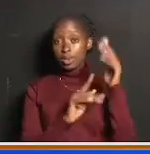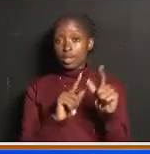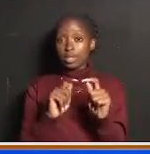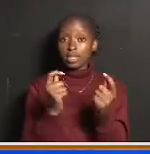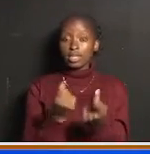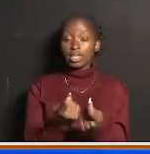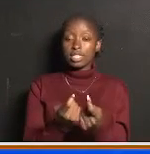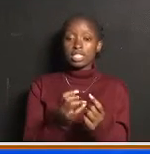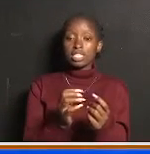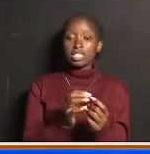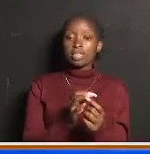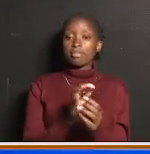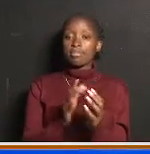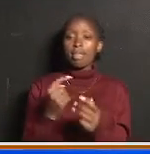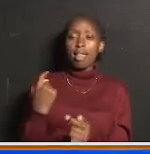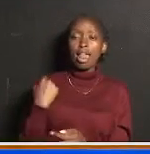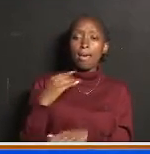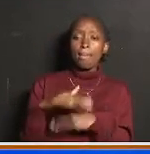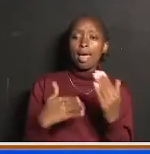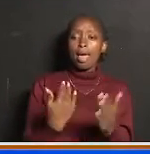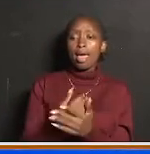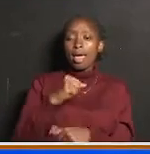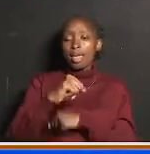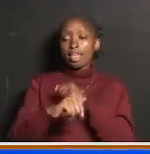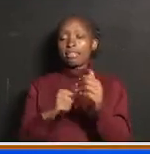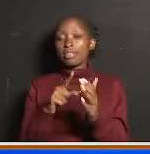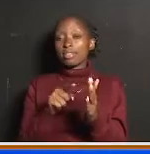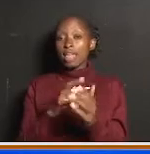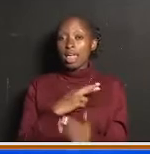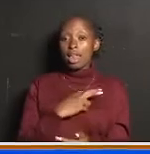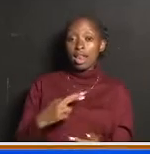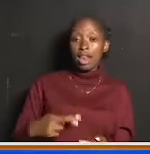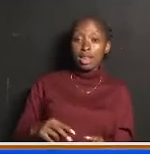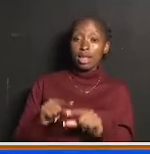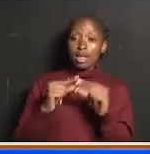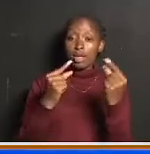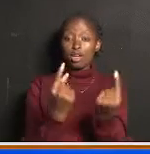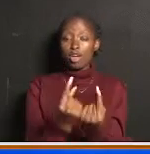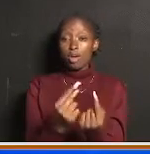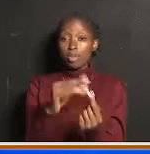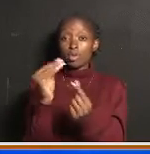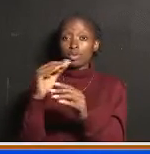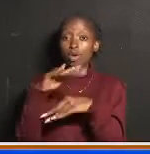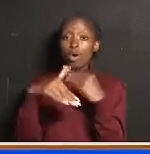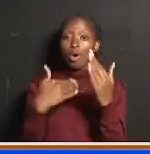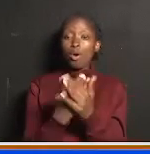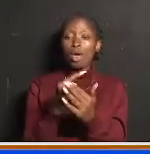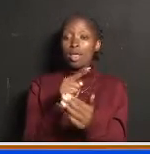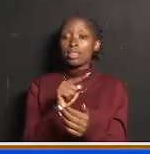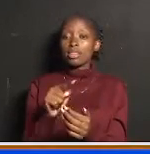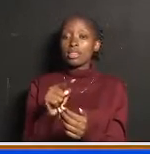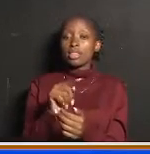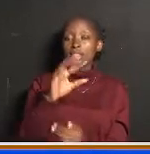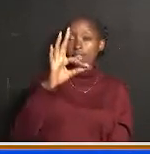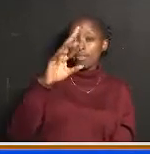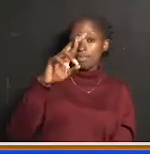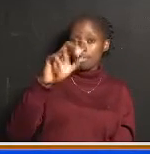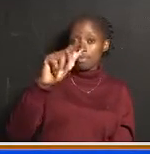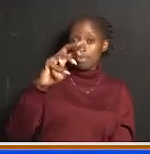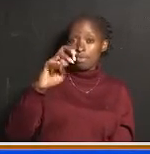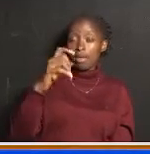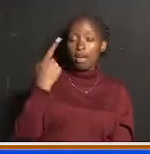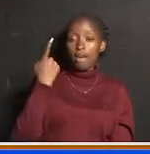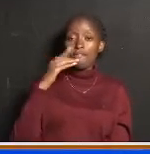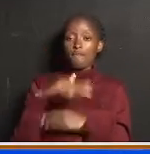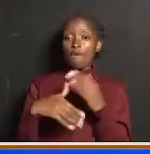the number and activities of religious groups in the country, and to audit the legal and registration framework for religious organizations in the